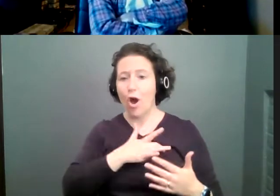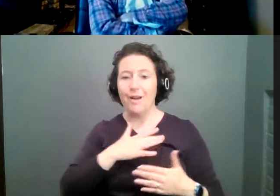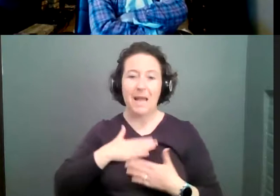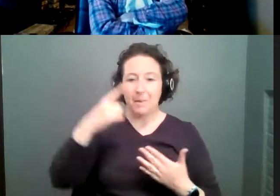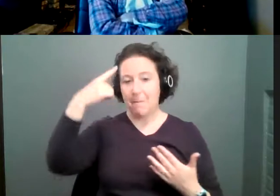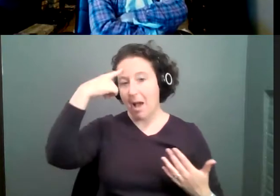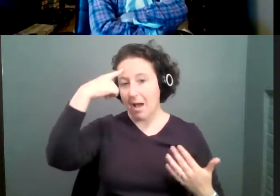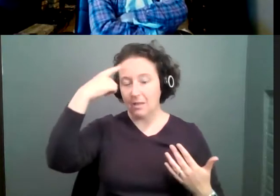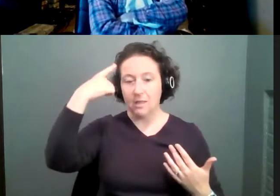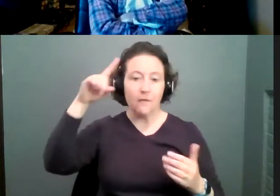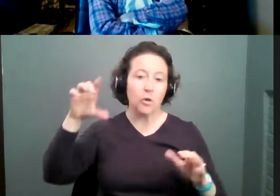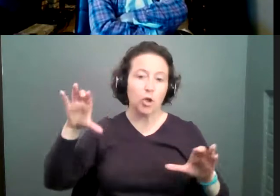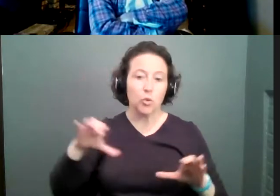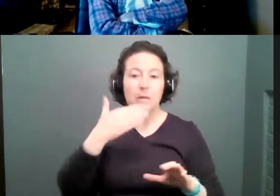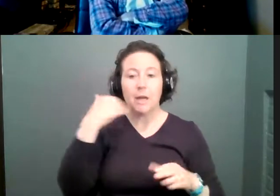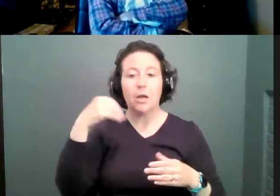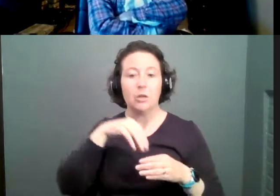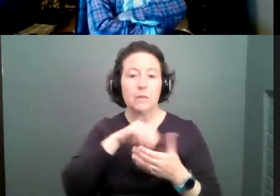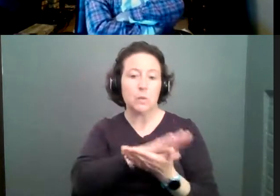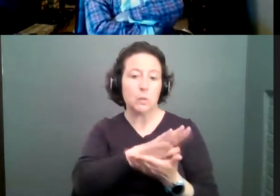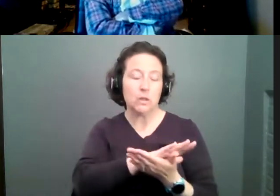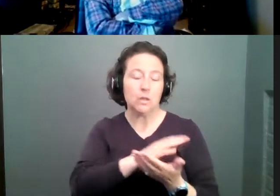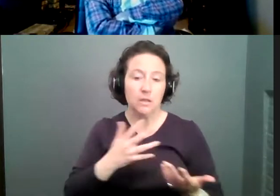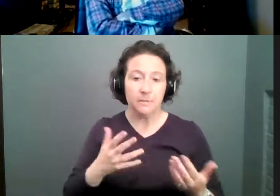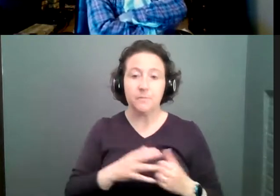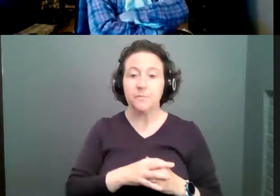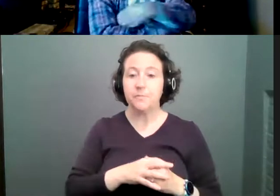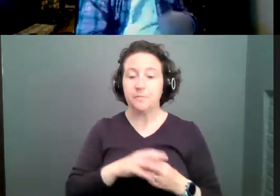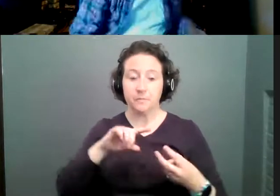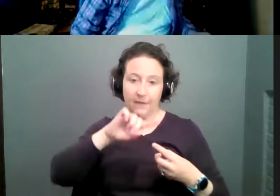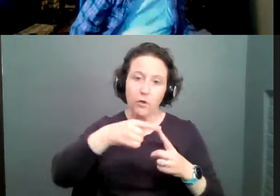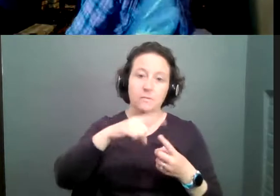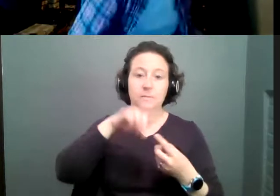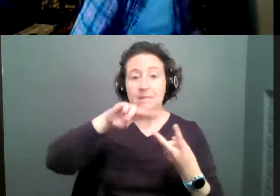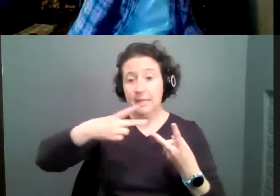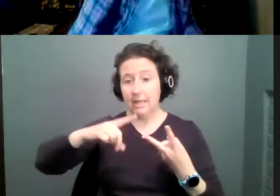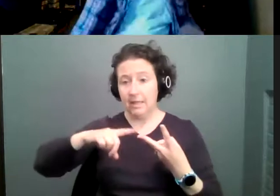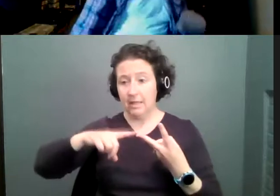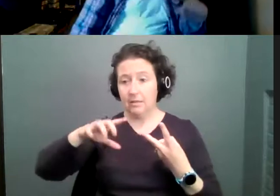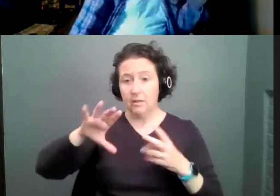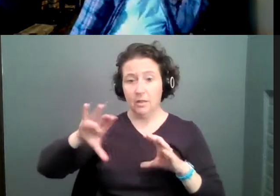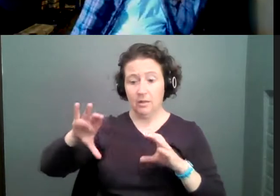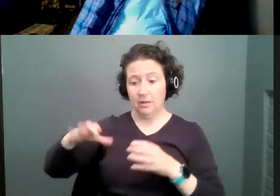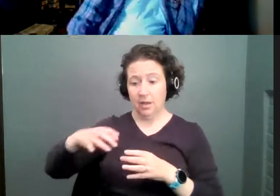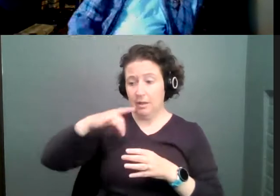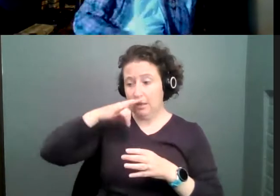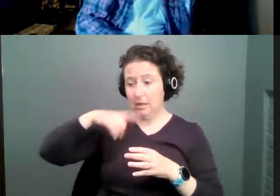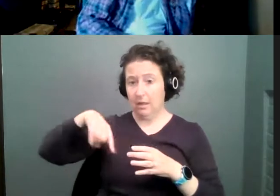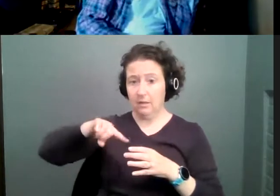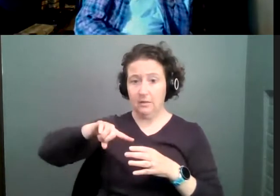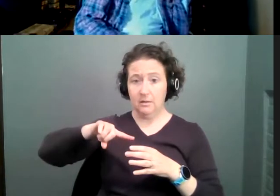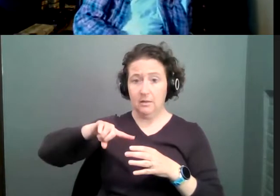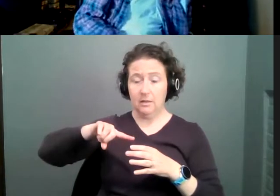mind to perform better at school. First thing that. Secondly, this population gets covered. It does not